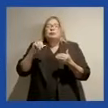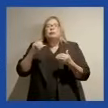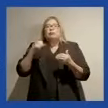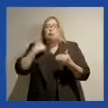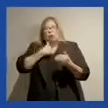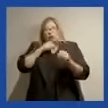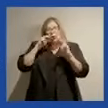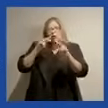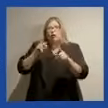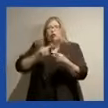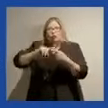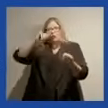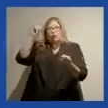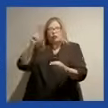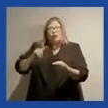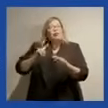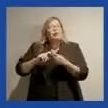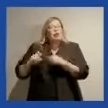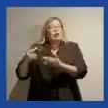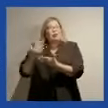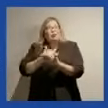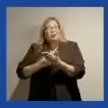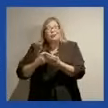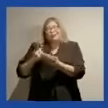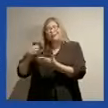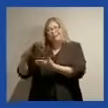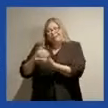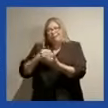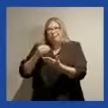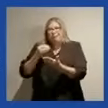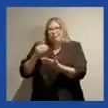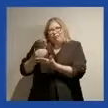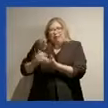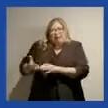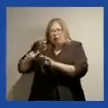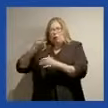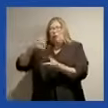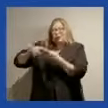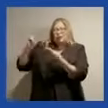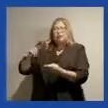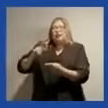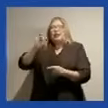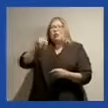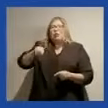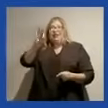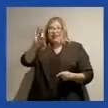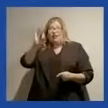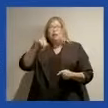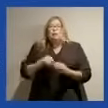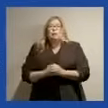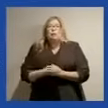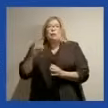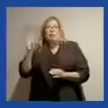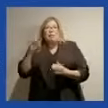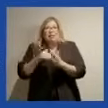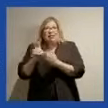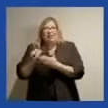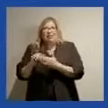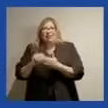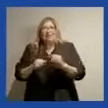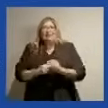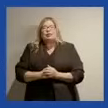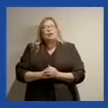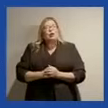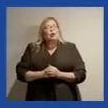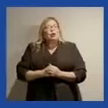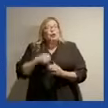We are looking to draw down from the reserves $8.9 billion. So that's that line item. On the efficiencies, you recall the $3 billion. This is